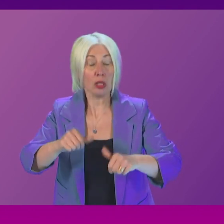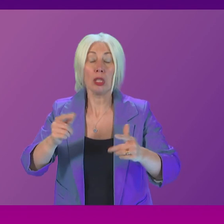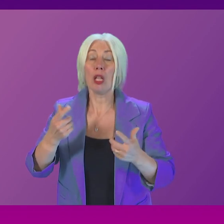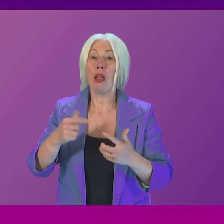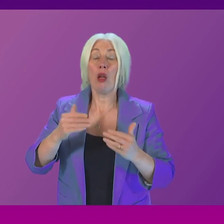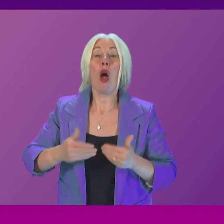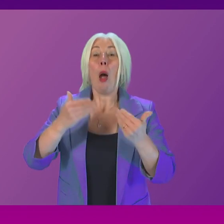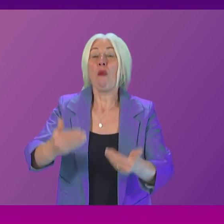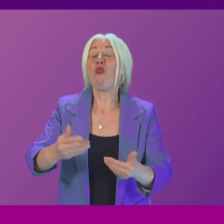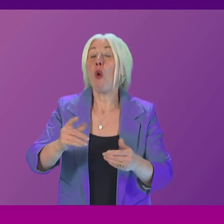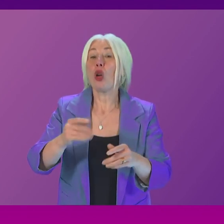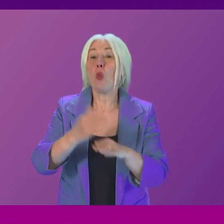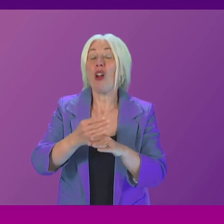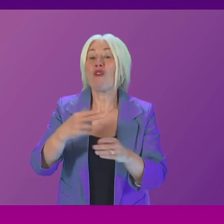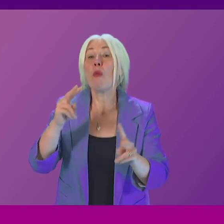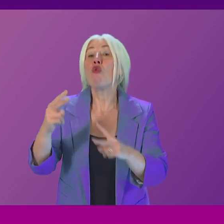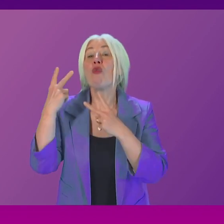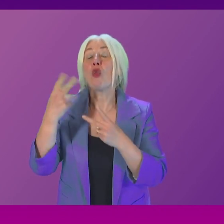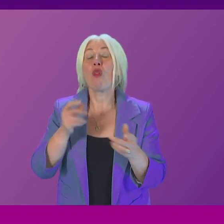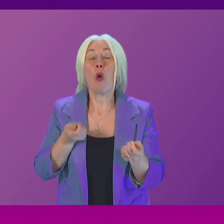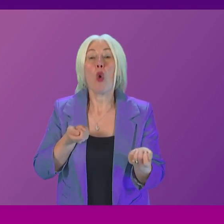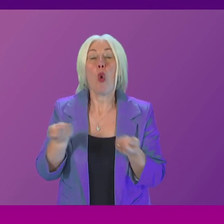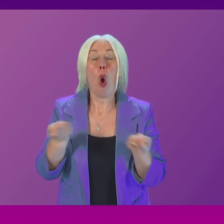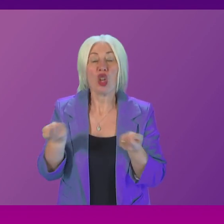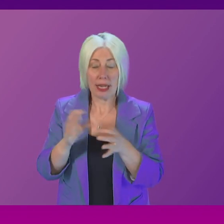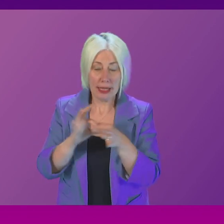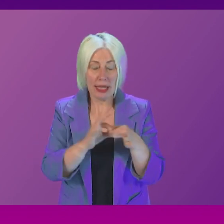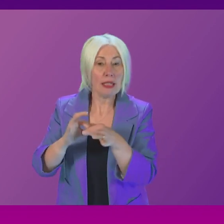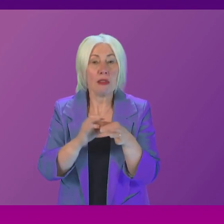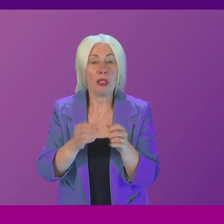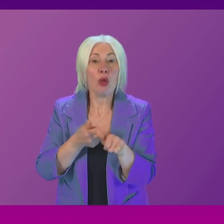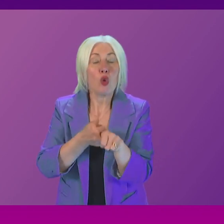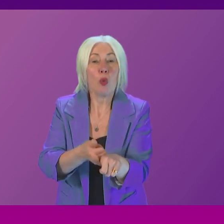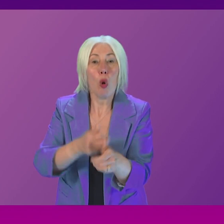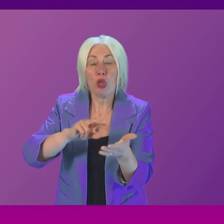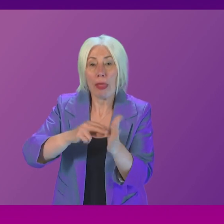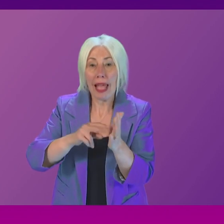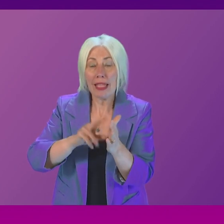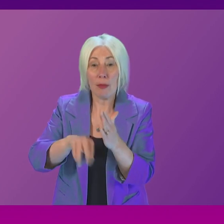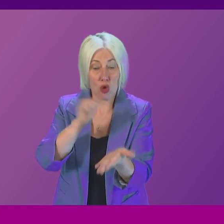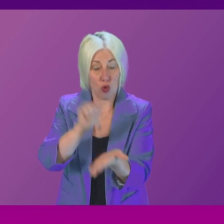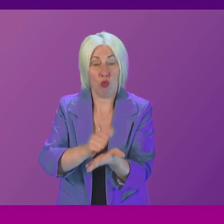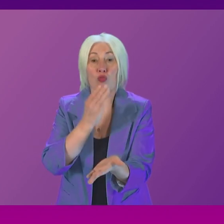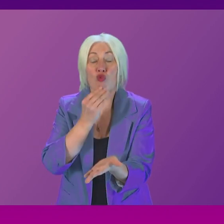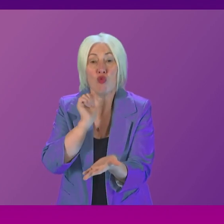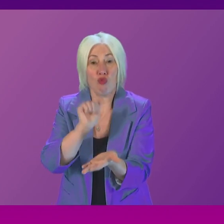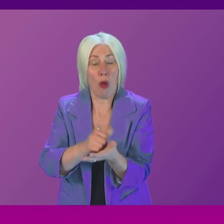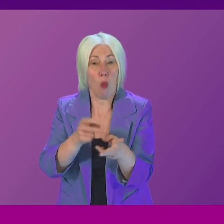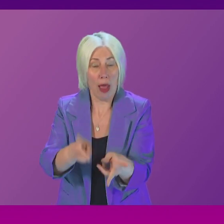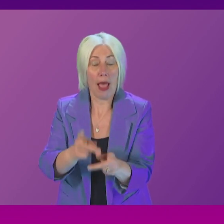taking forward work from a review of the use of coordinated support plans to ensure they were used appropriately. The